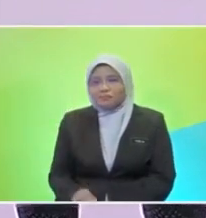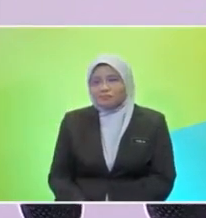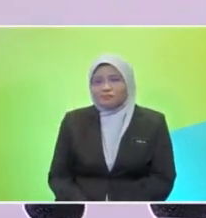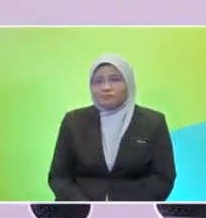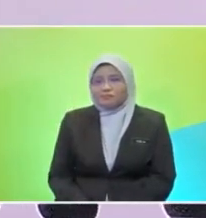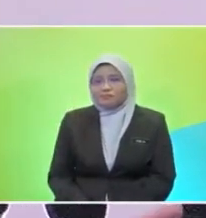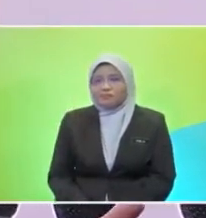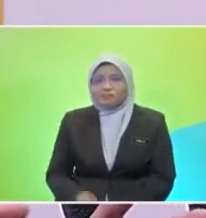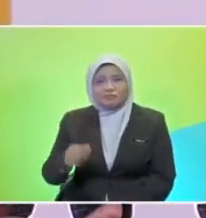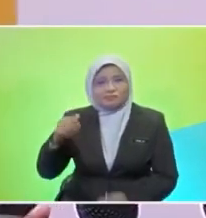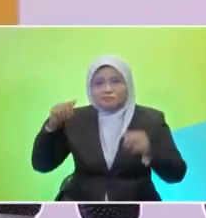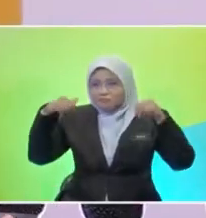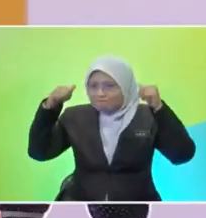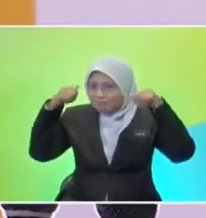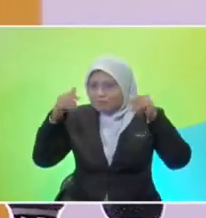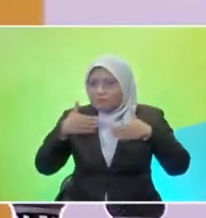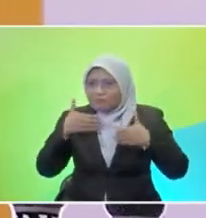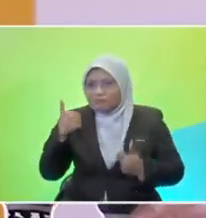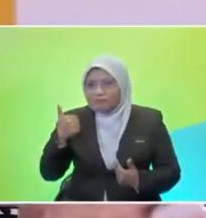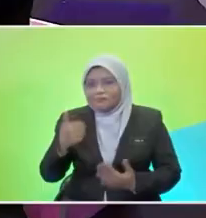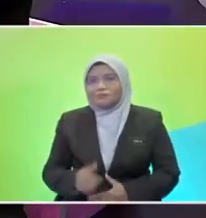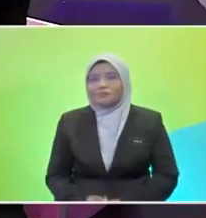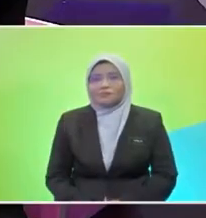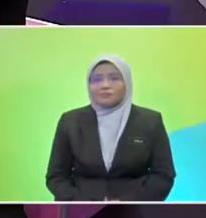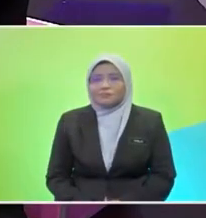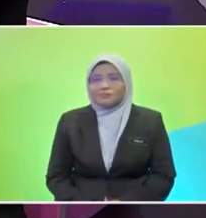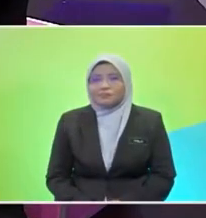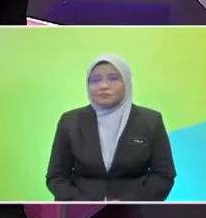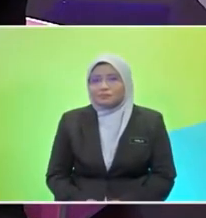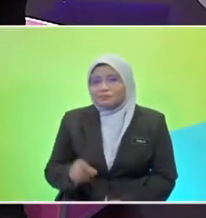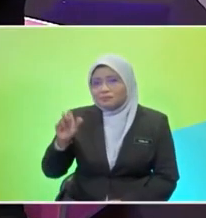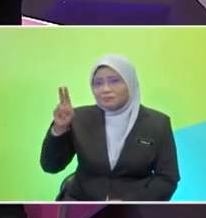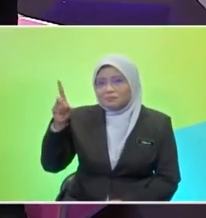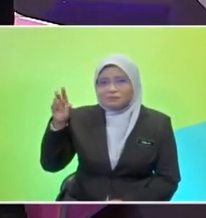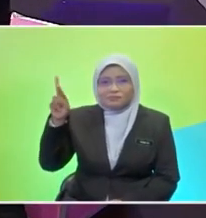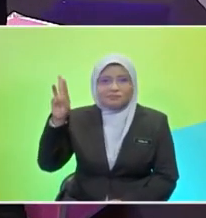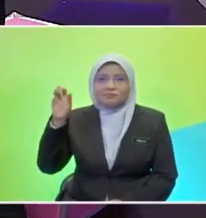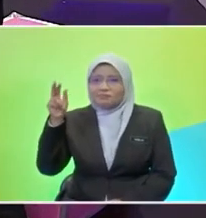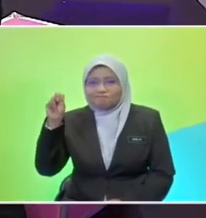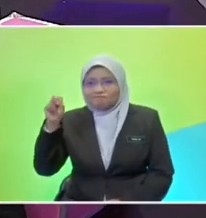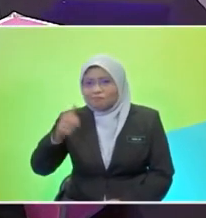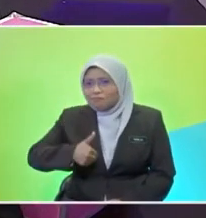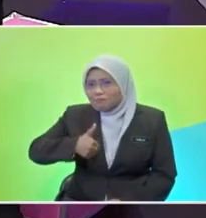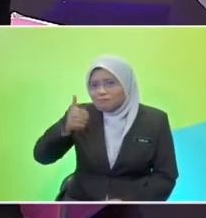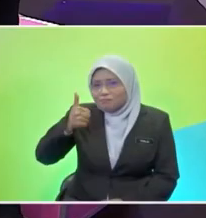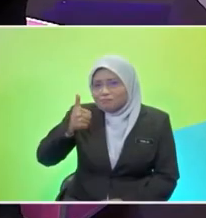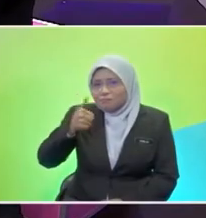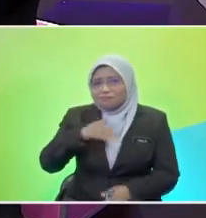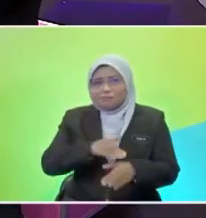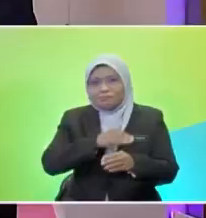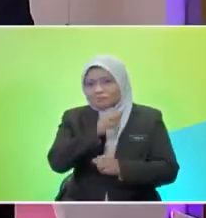an amazing achievement. But Haiqal, look at this, look at what I found. Sudirman Haji Arshad won the